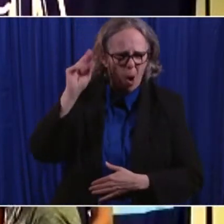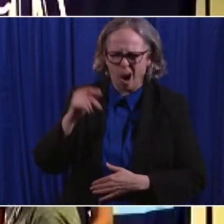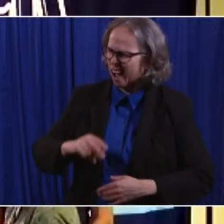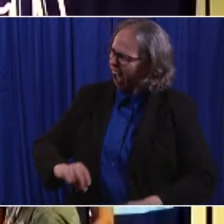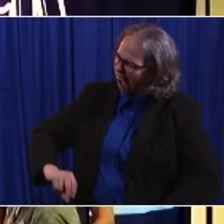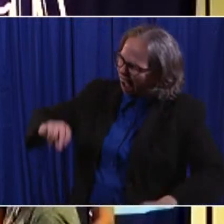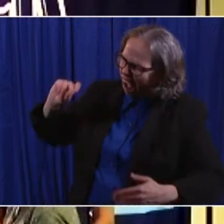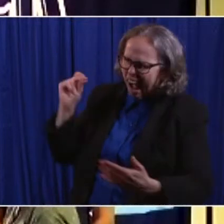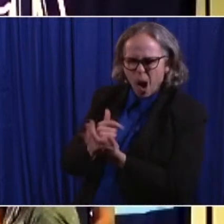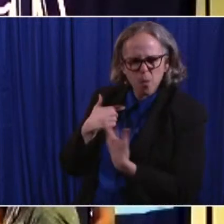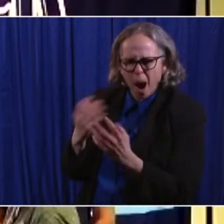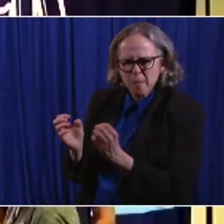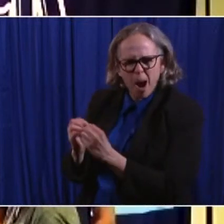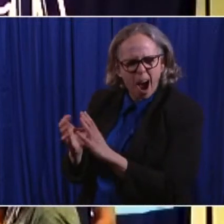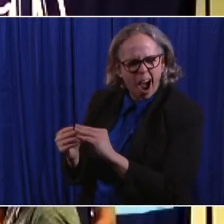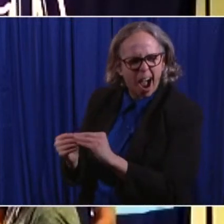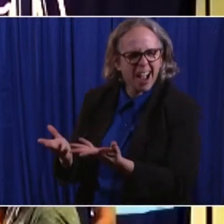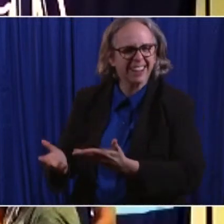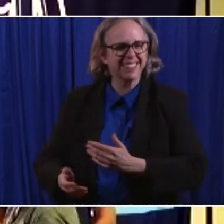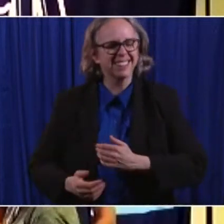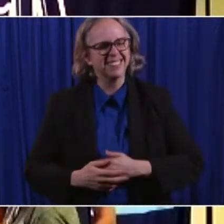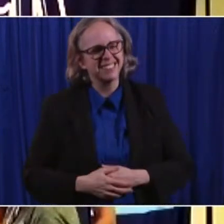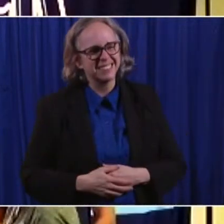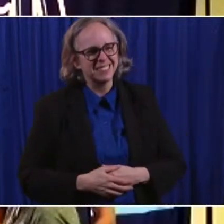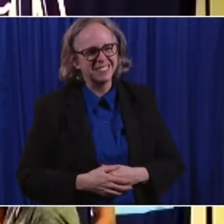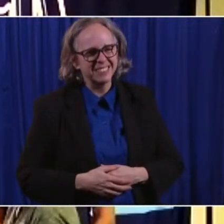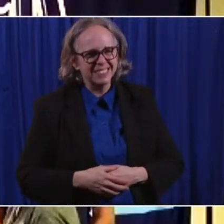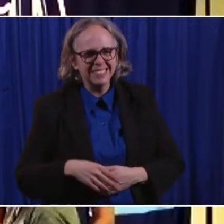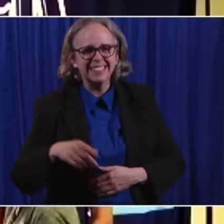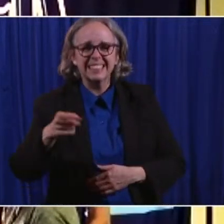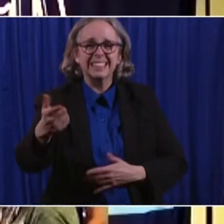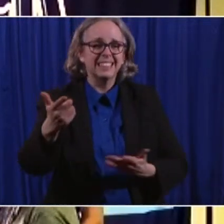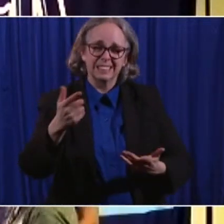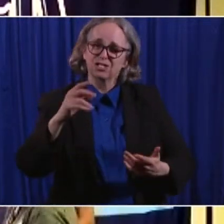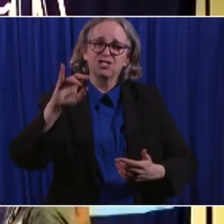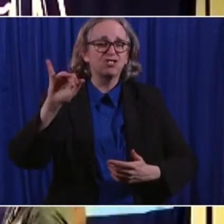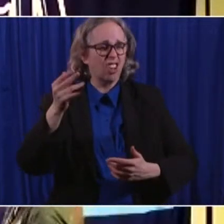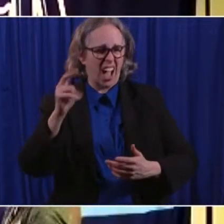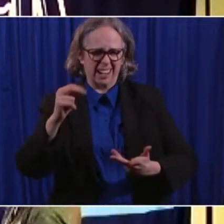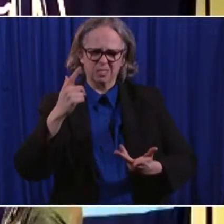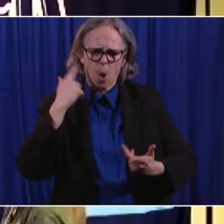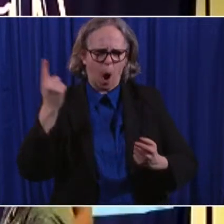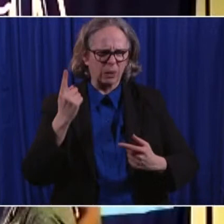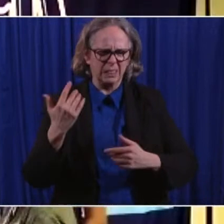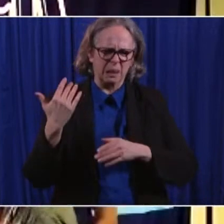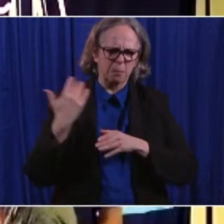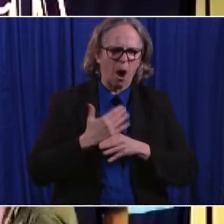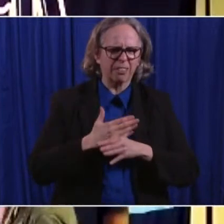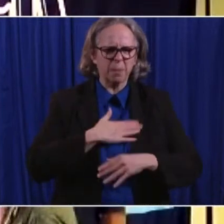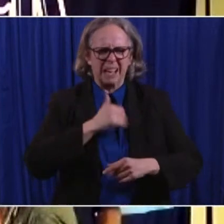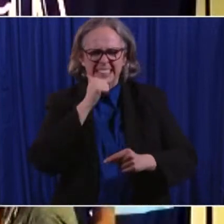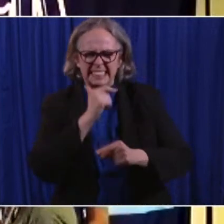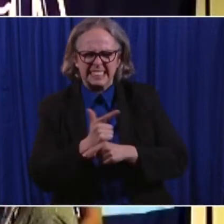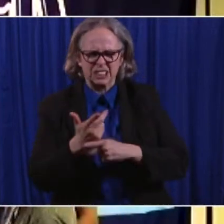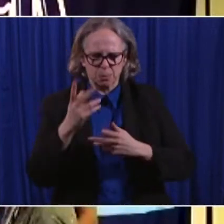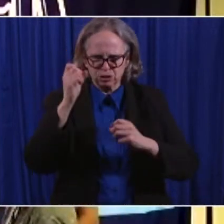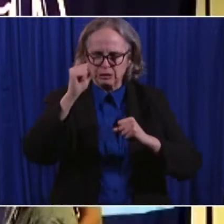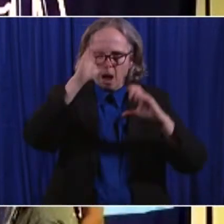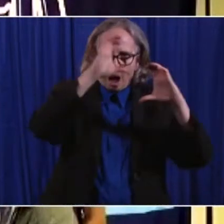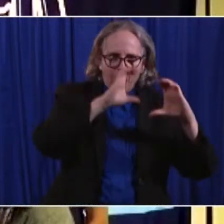they preferred my sister because she let them stay up late, and I didn't. There you go. As you would expect, right?